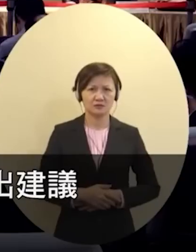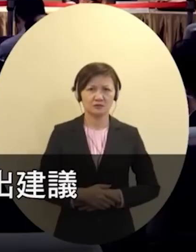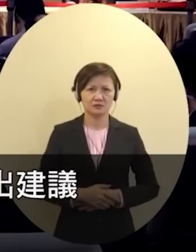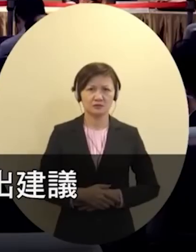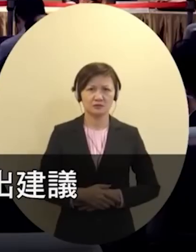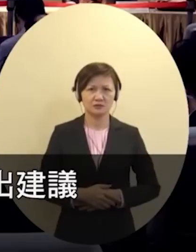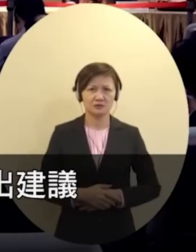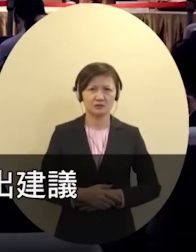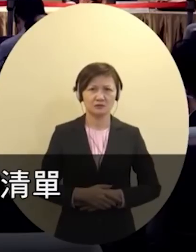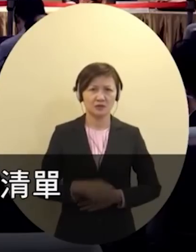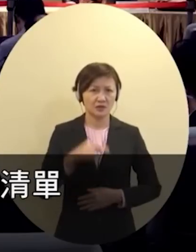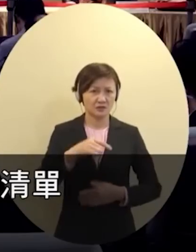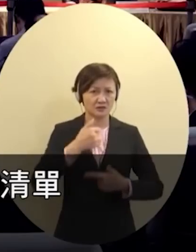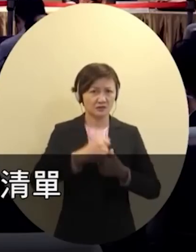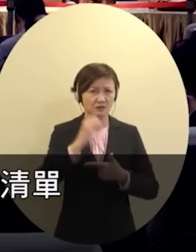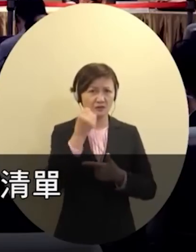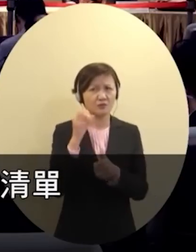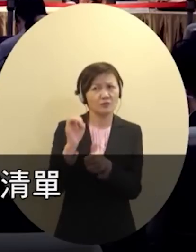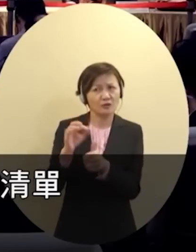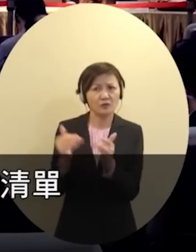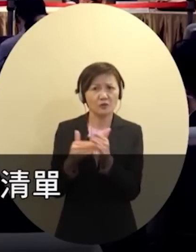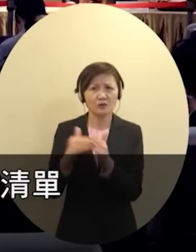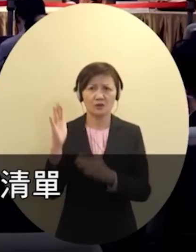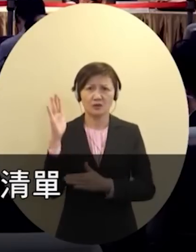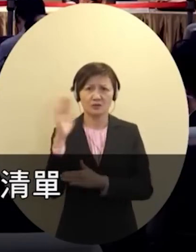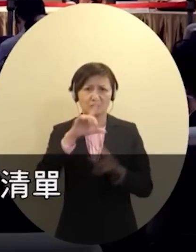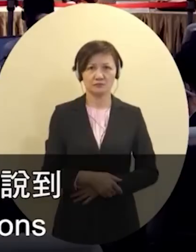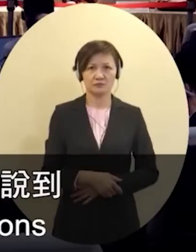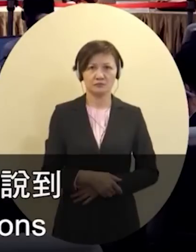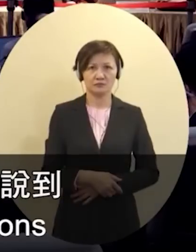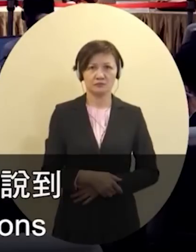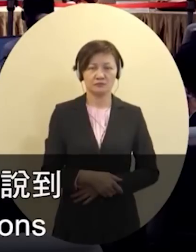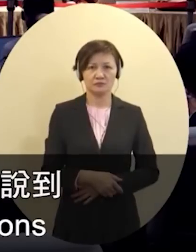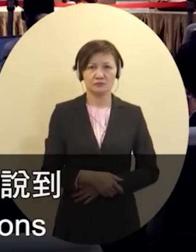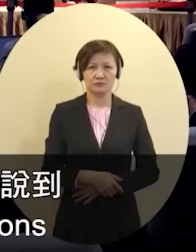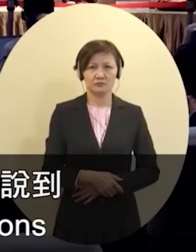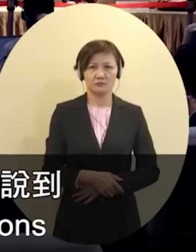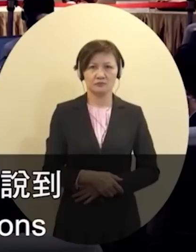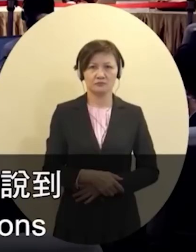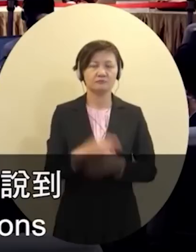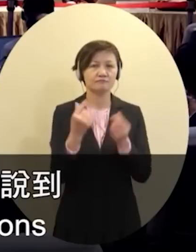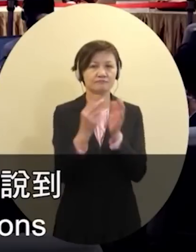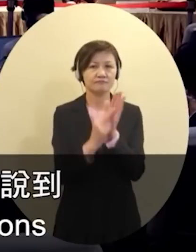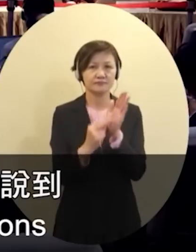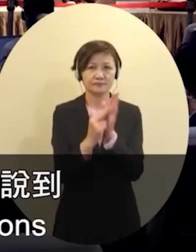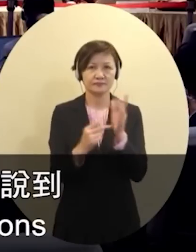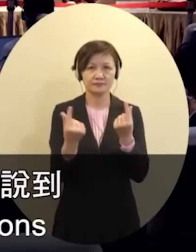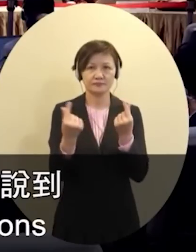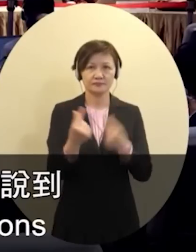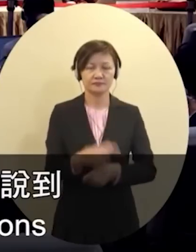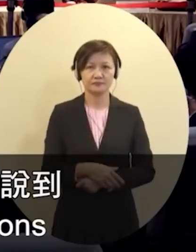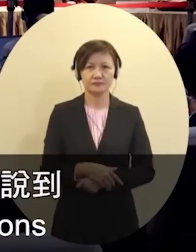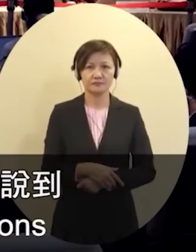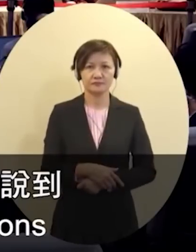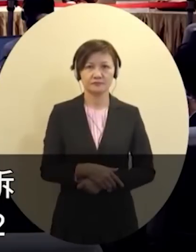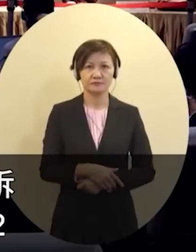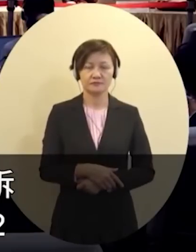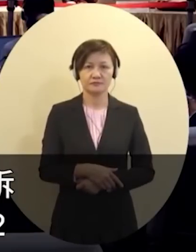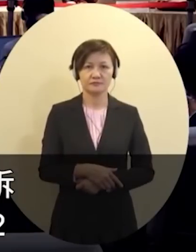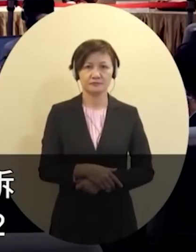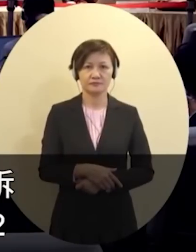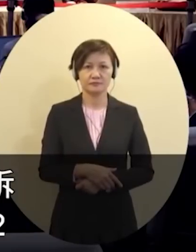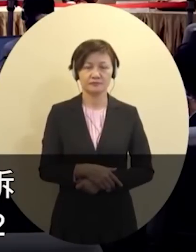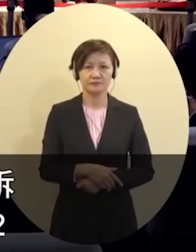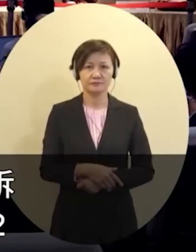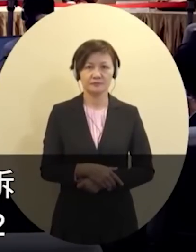first and in the second, and now also with our list of issues. On the reply to the second list of questions, then it